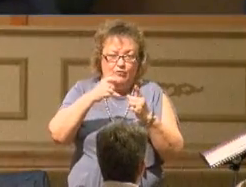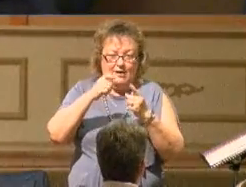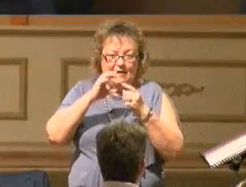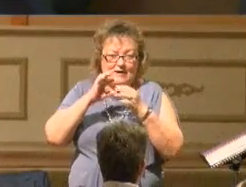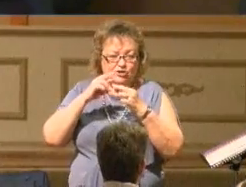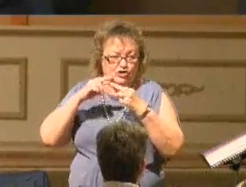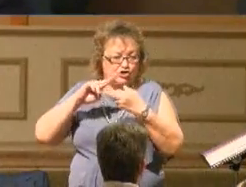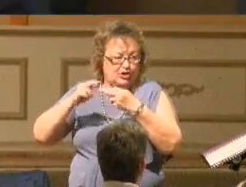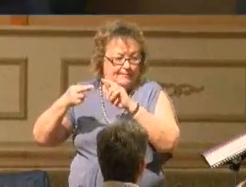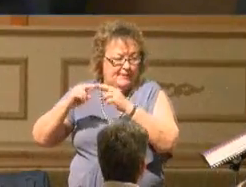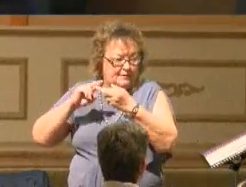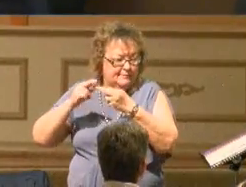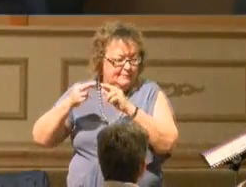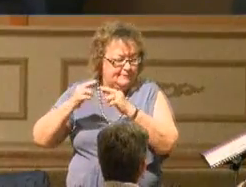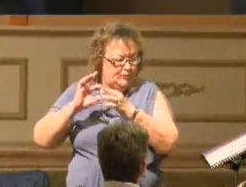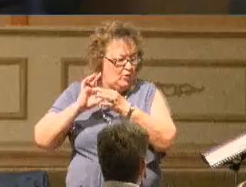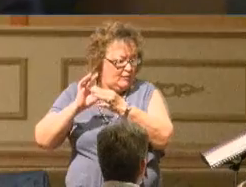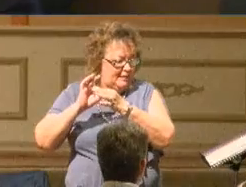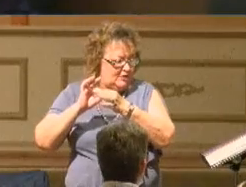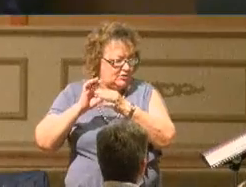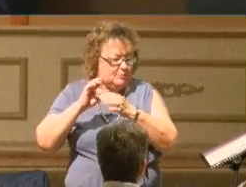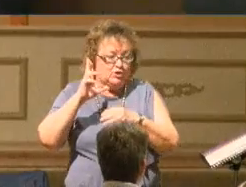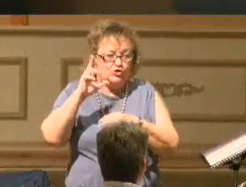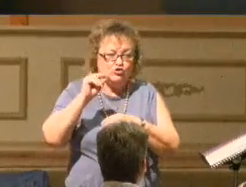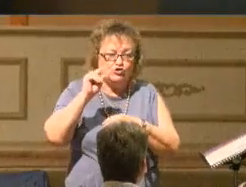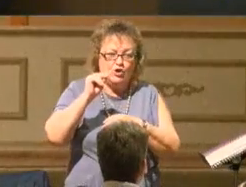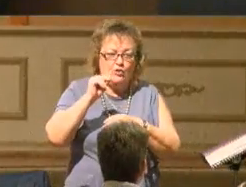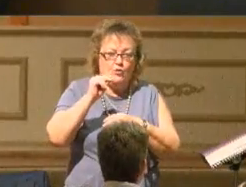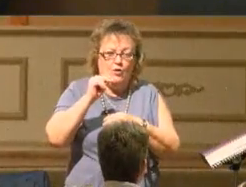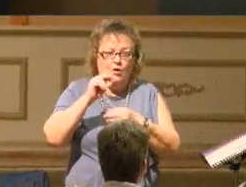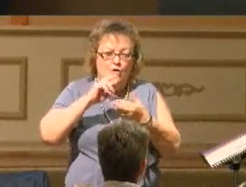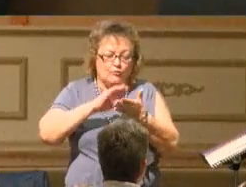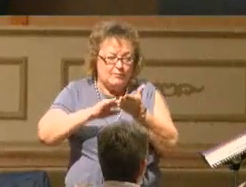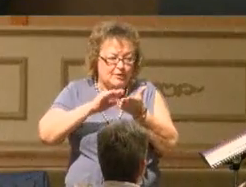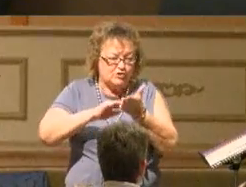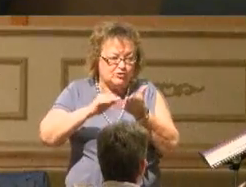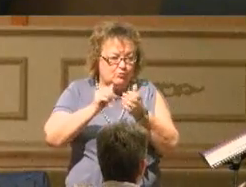And there's no remission without redemption,